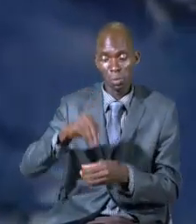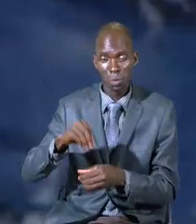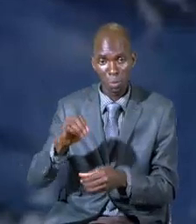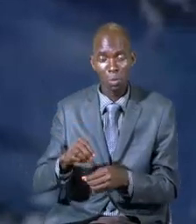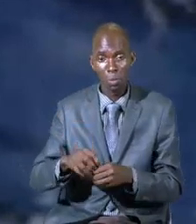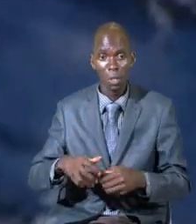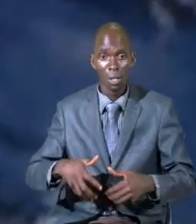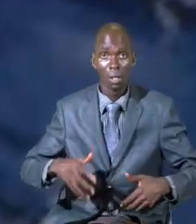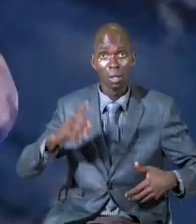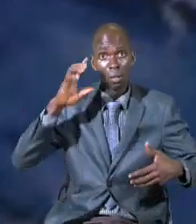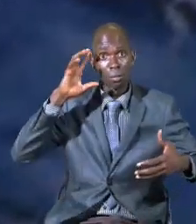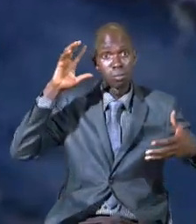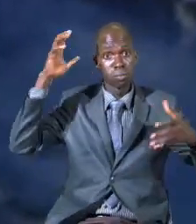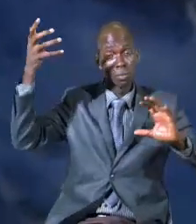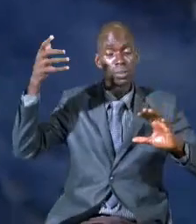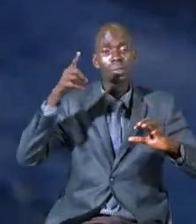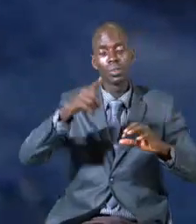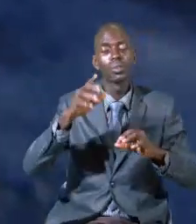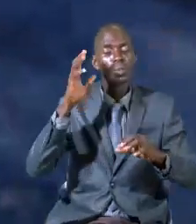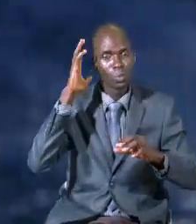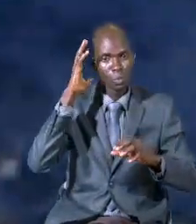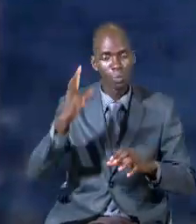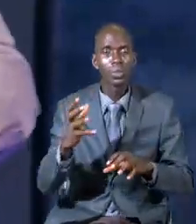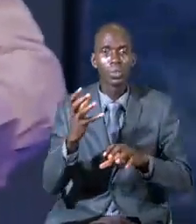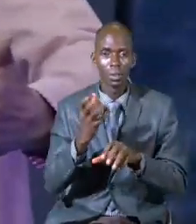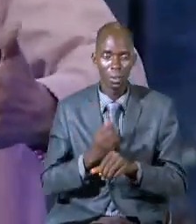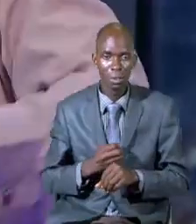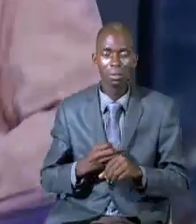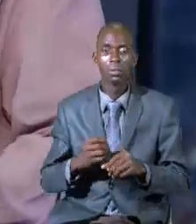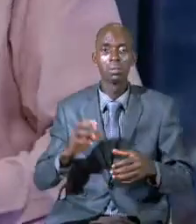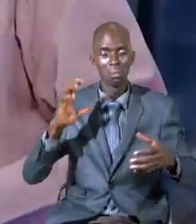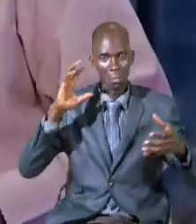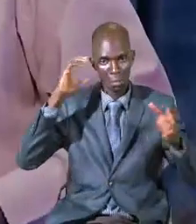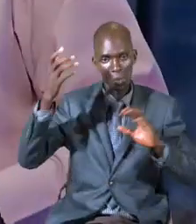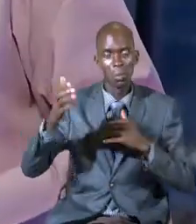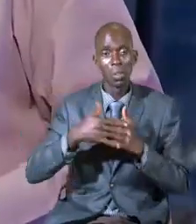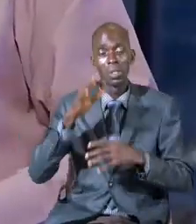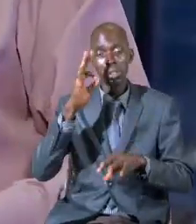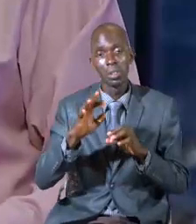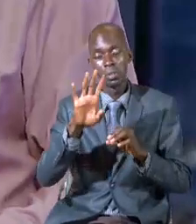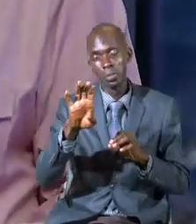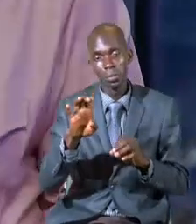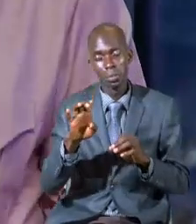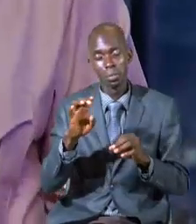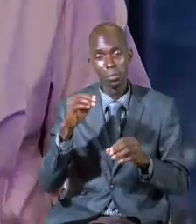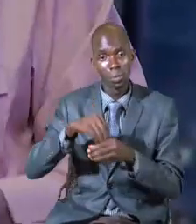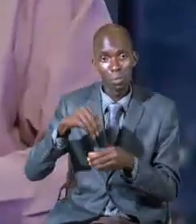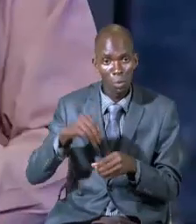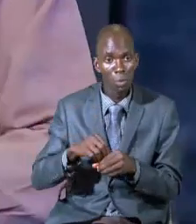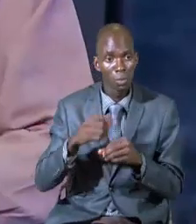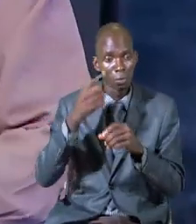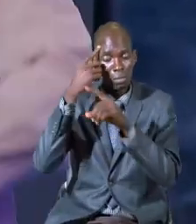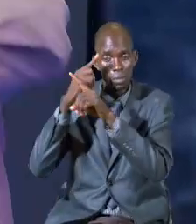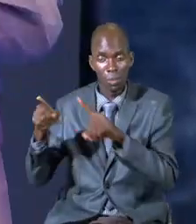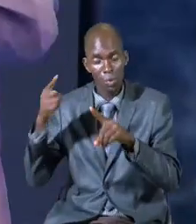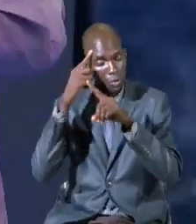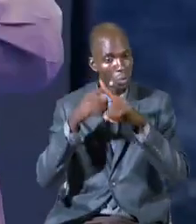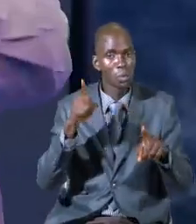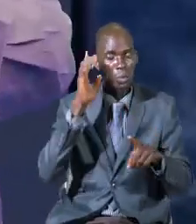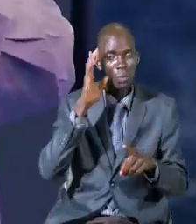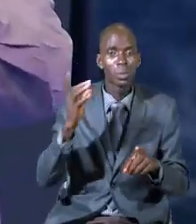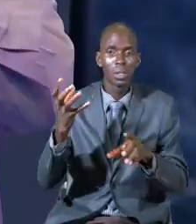reap violence. If you sow disagreement, you are going to also reap disagreement in the world.